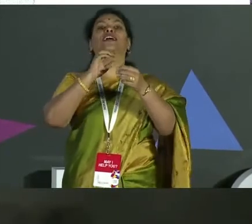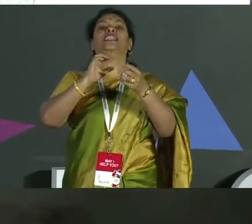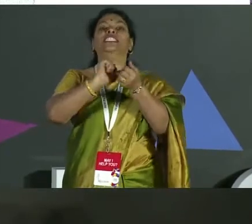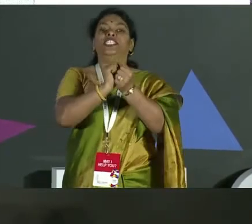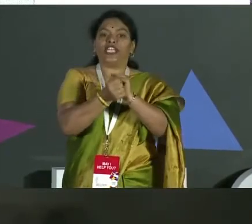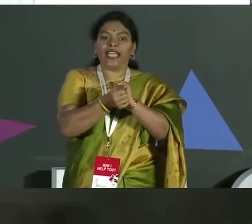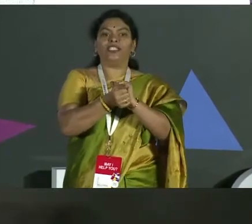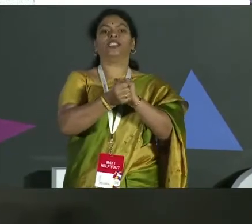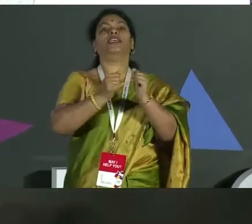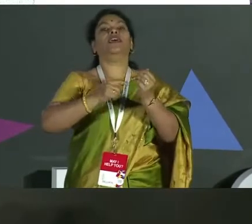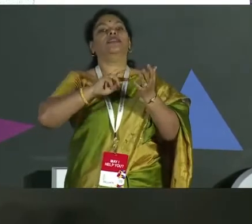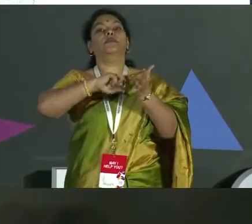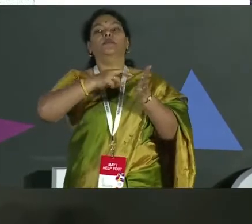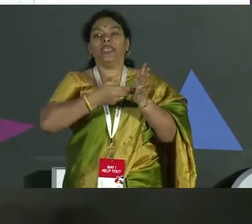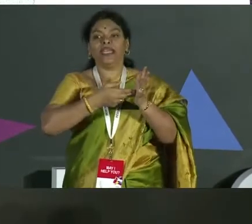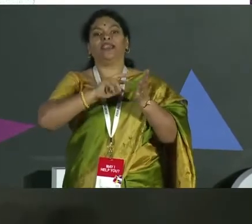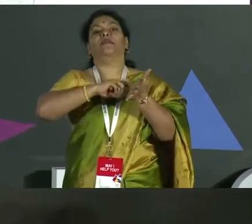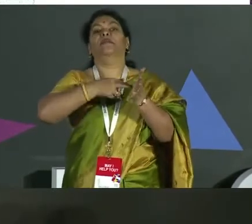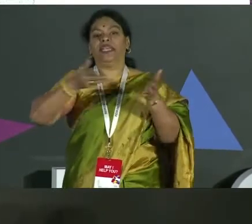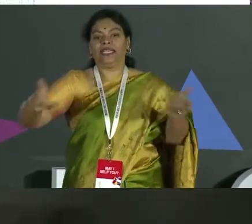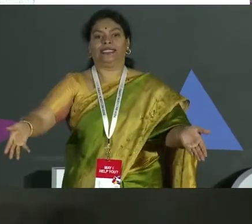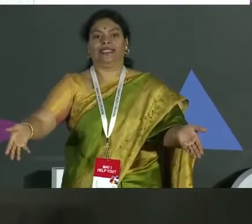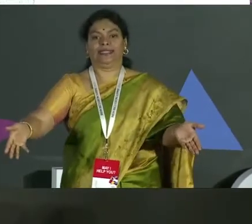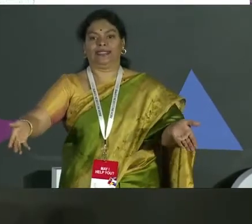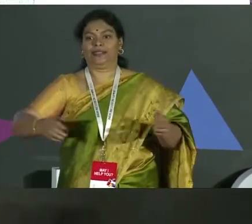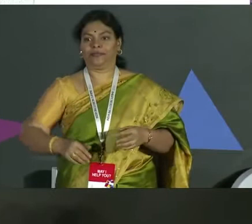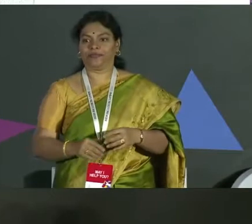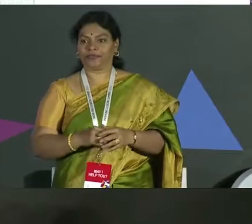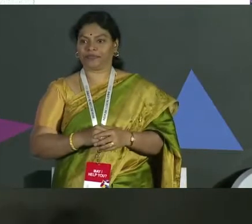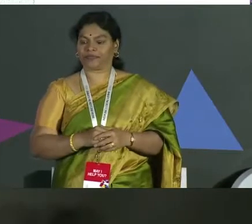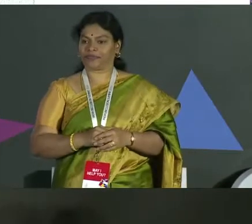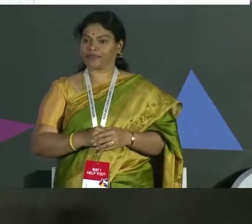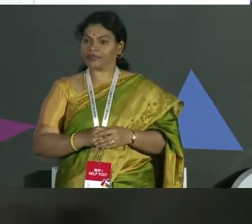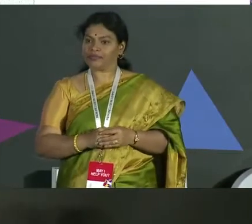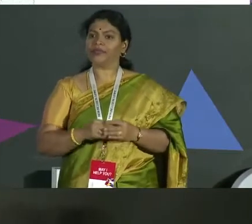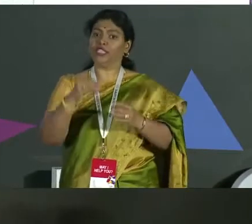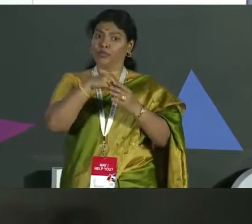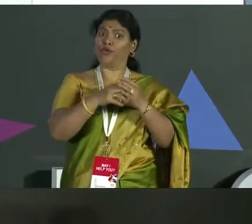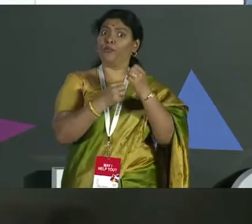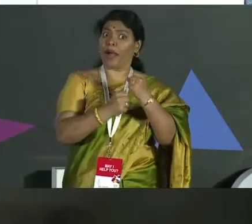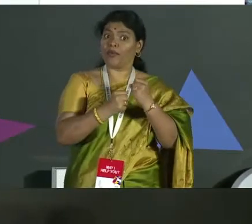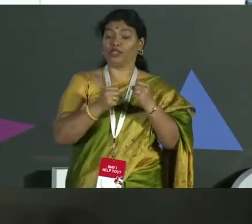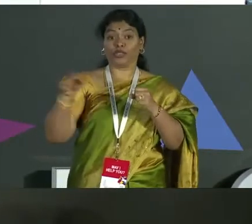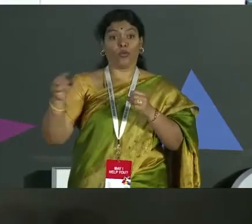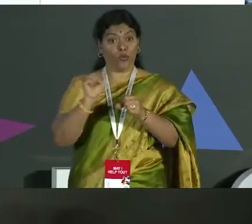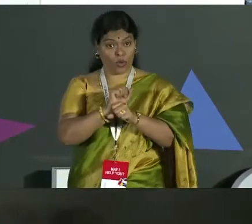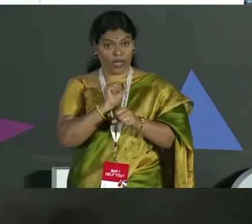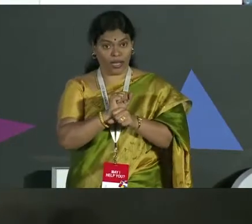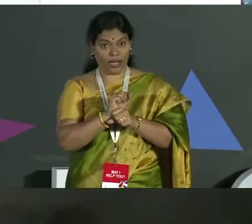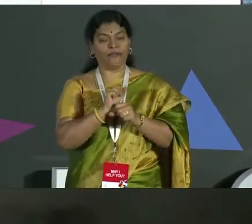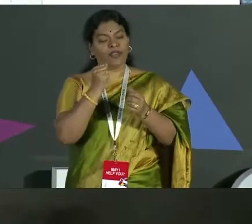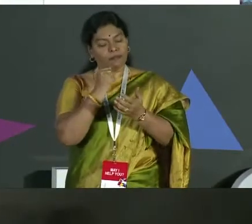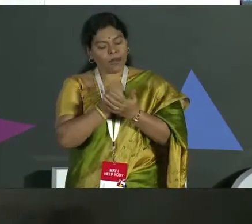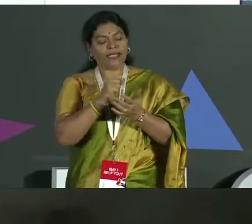applaud the work that he is doing. It is, and more power to this wonderful work. And we need to do this in India.